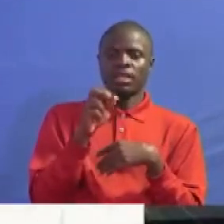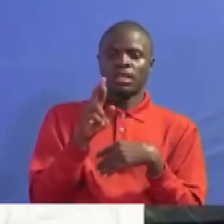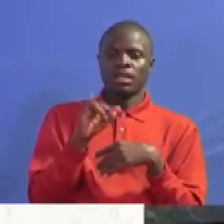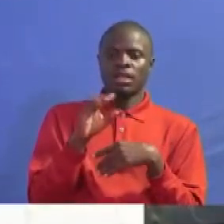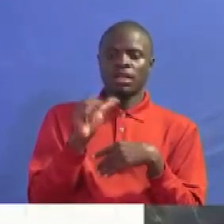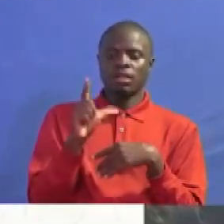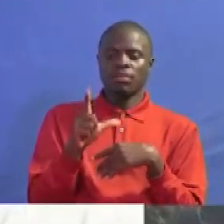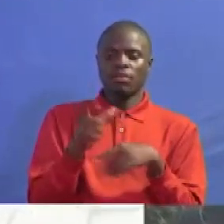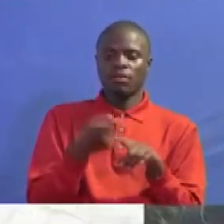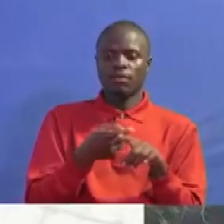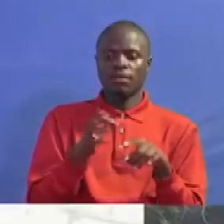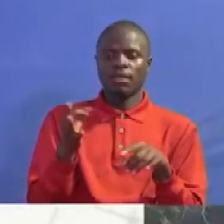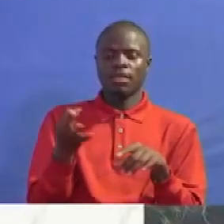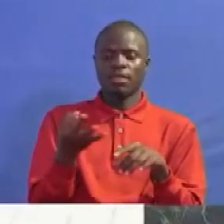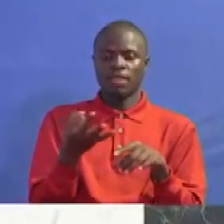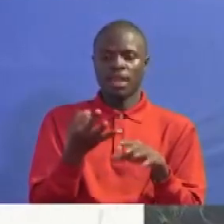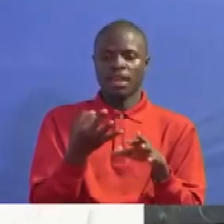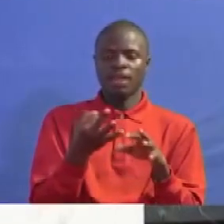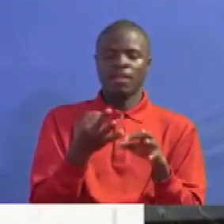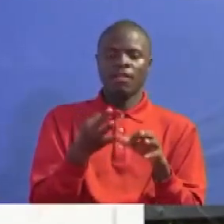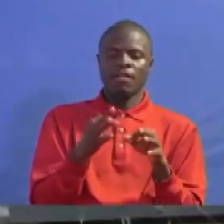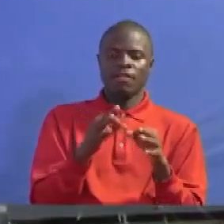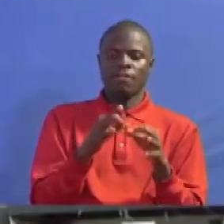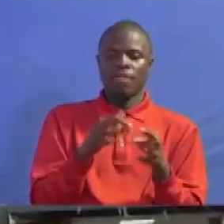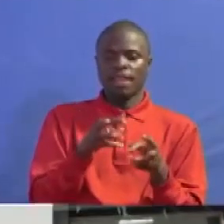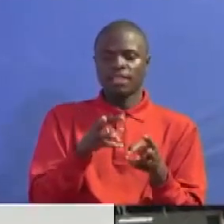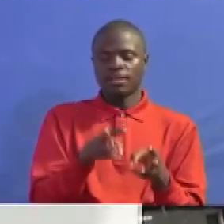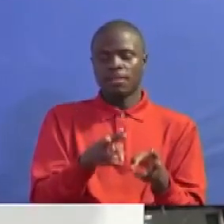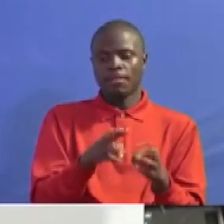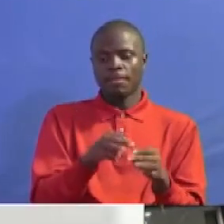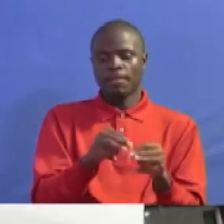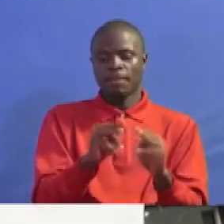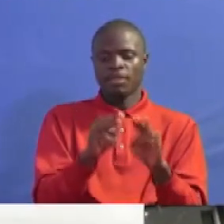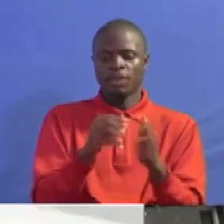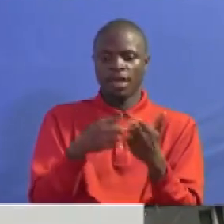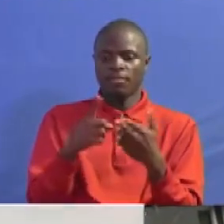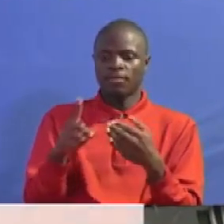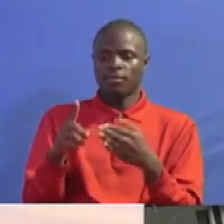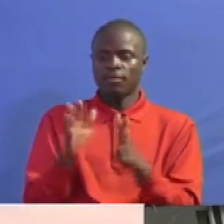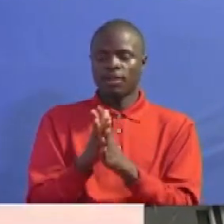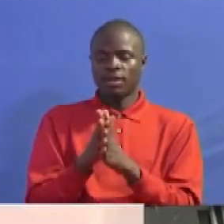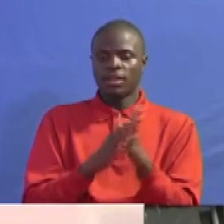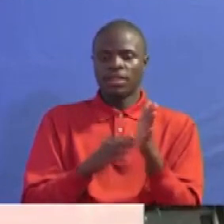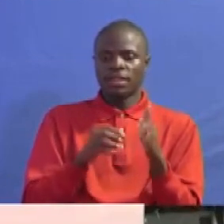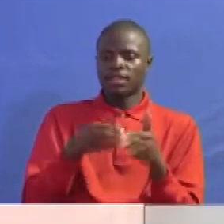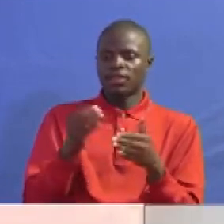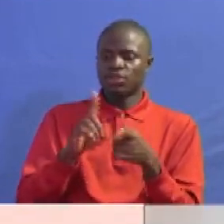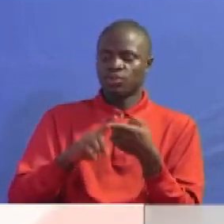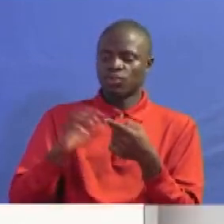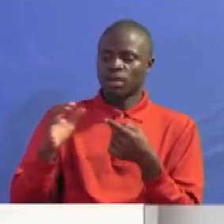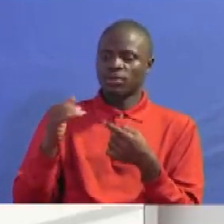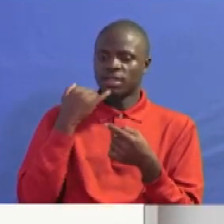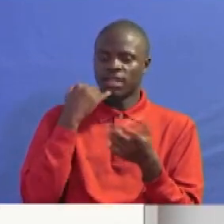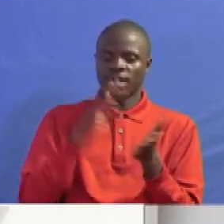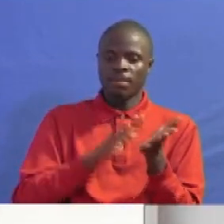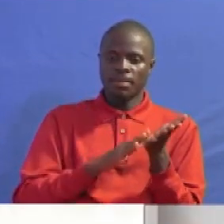According to the third generation revenue allocation formula approved by the Commission on Revenue Allocation, allotments to counties are